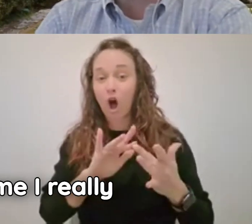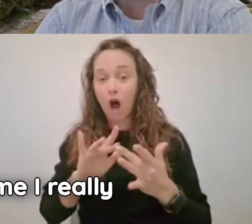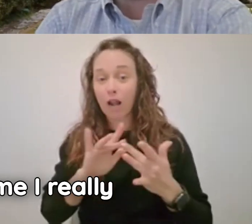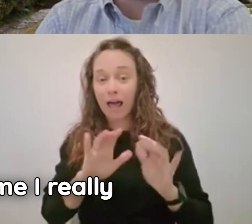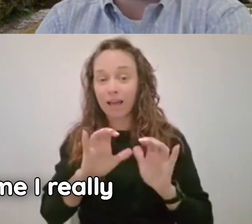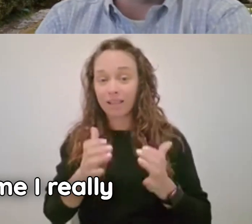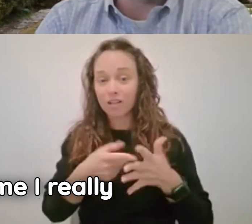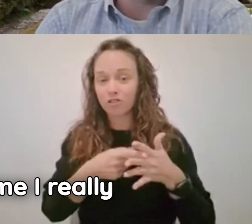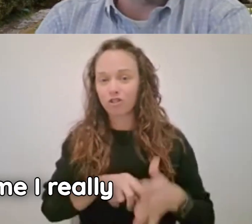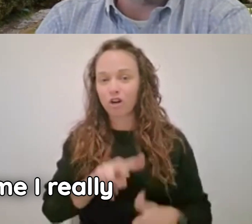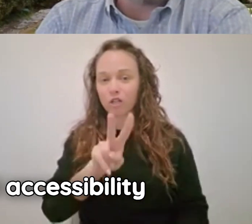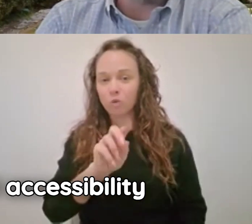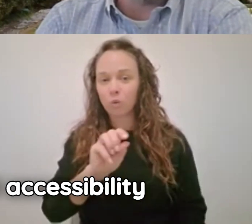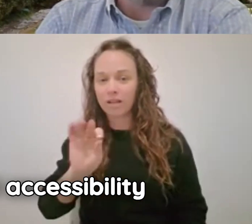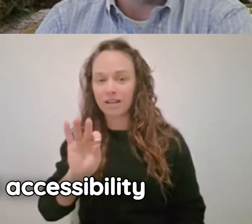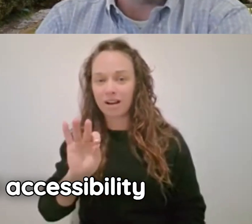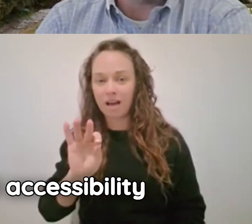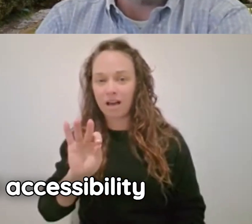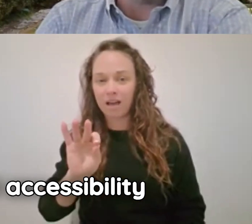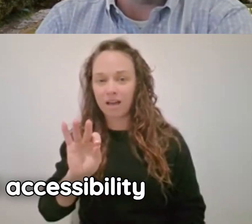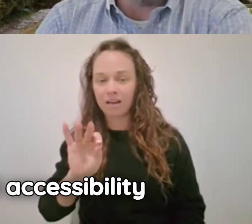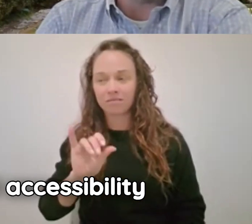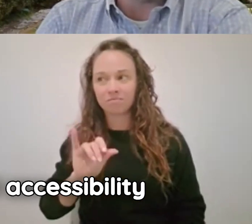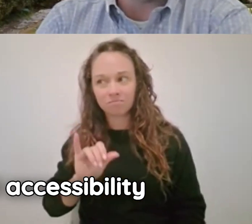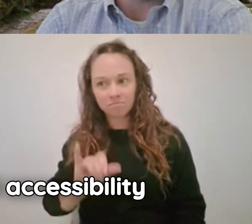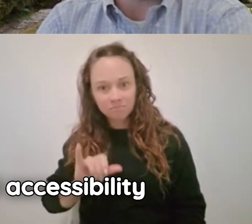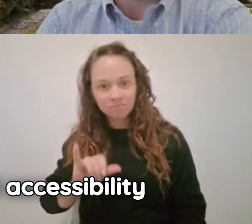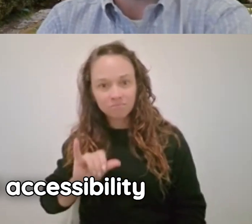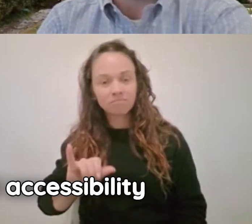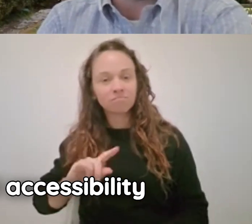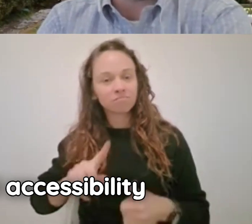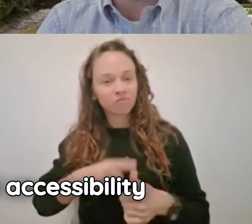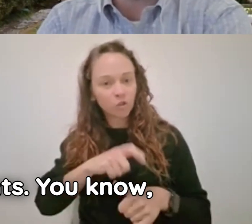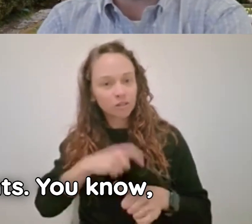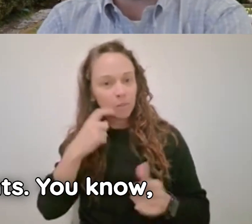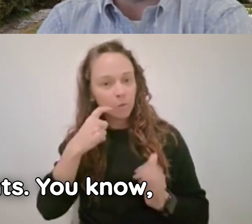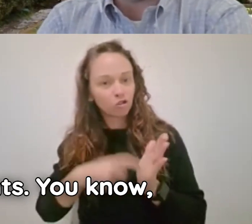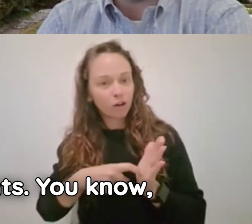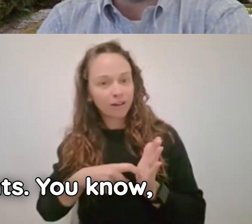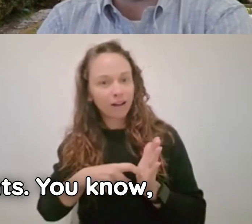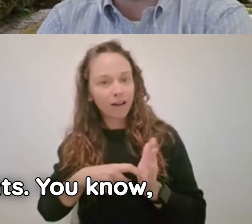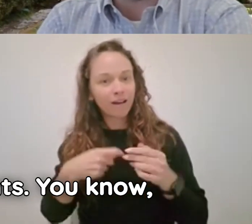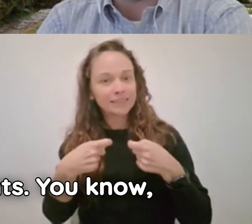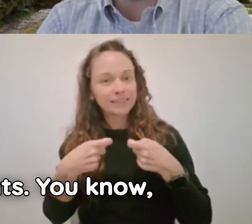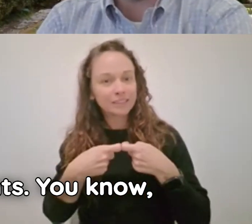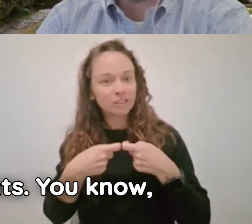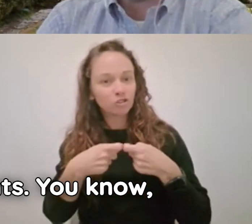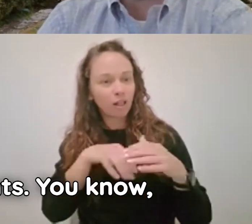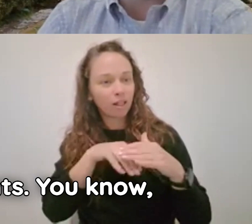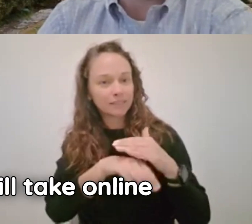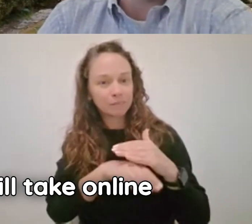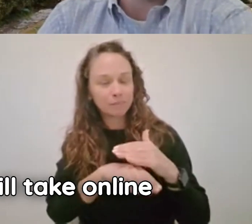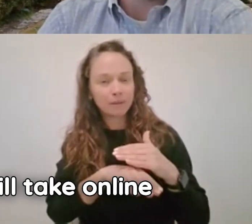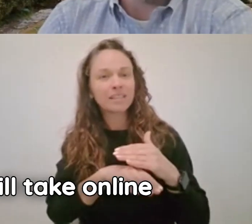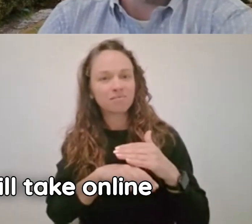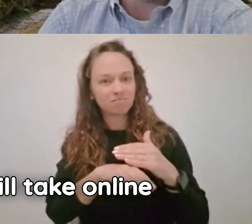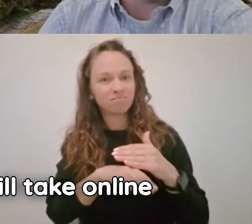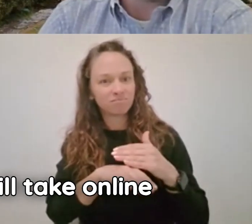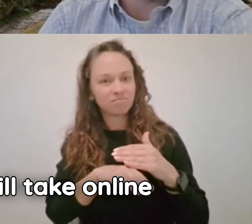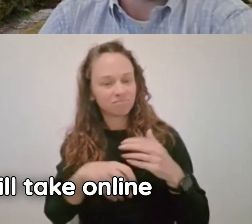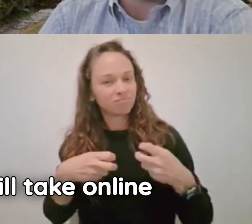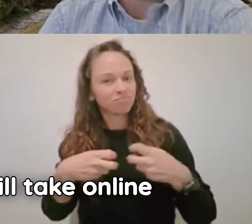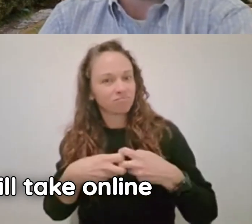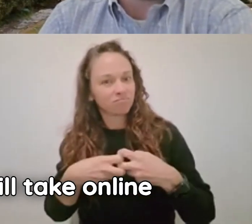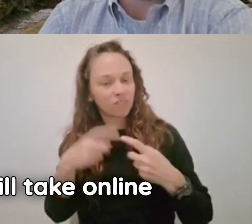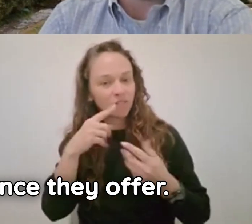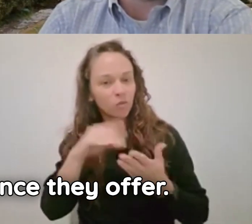And that was the first time I really recognized that digital accessibility was an issue for students. Students many